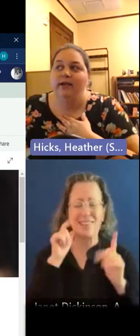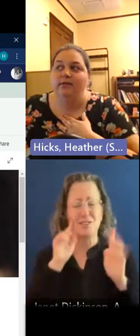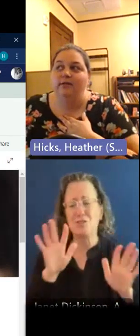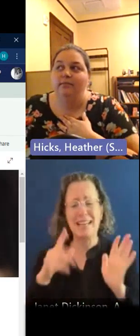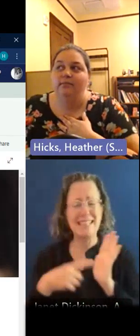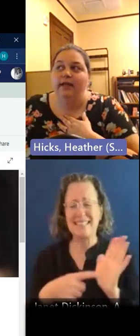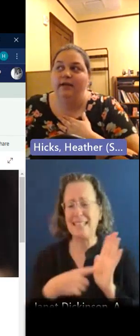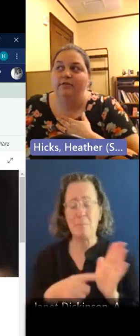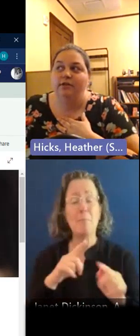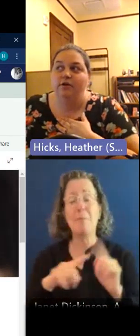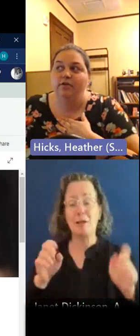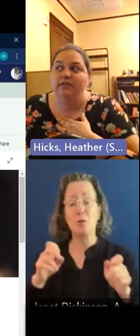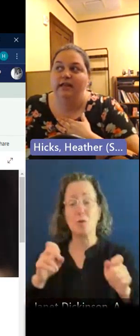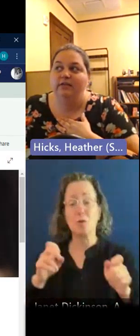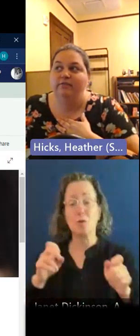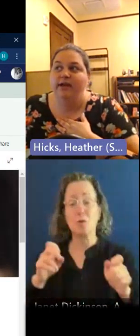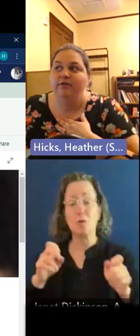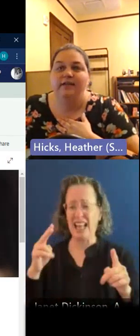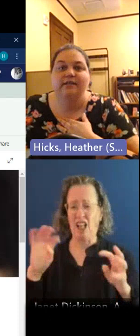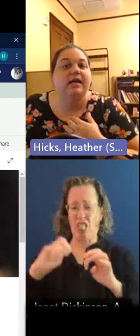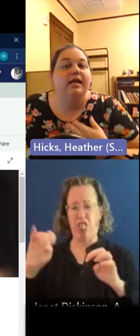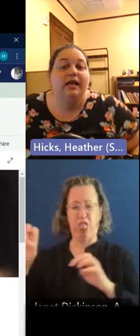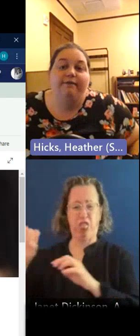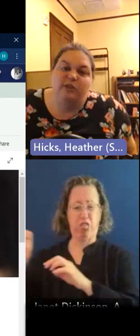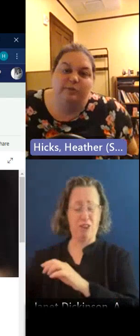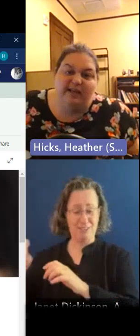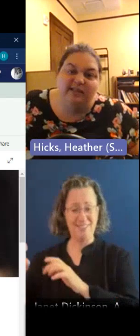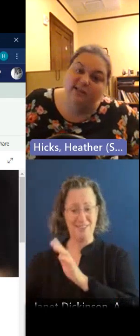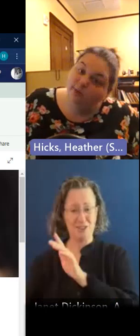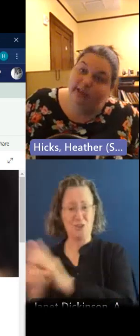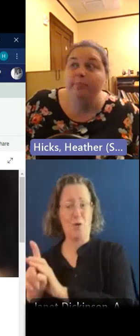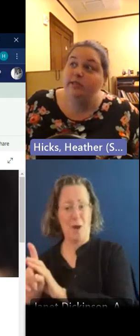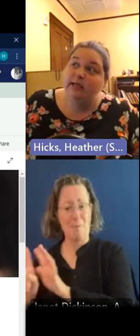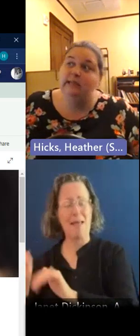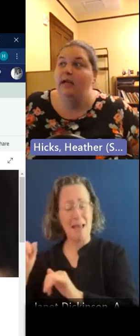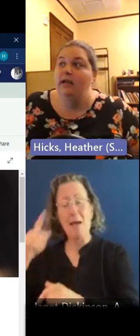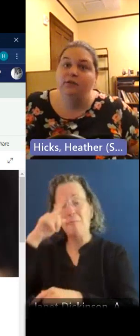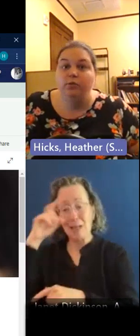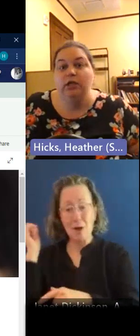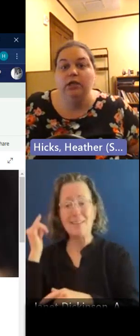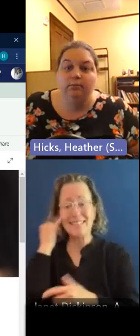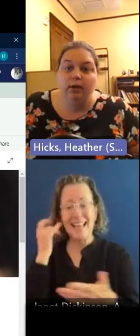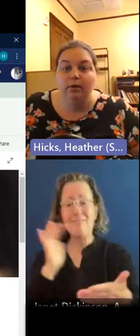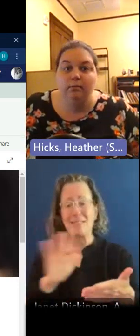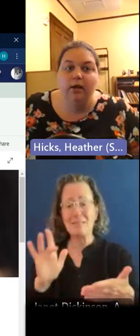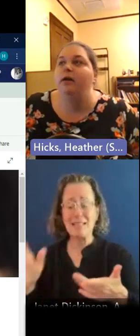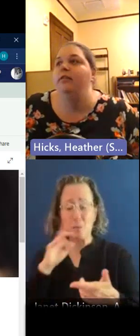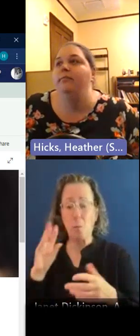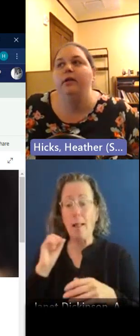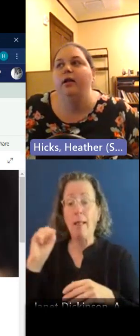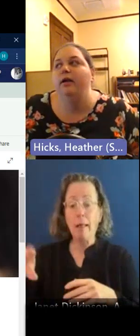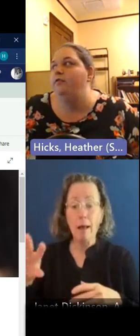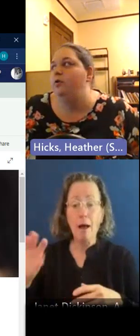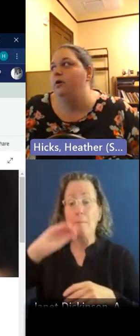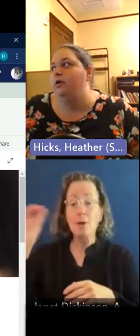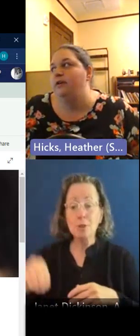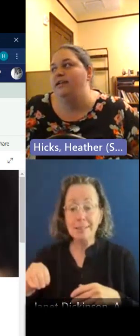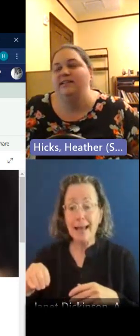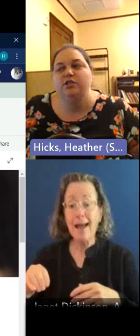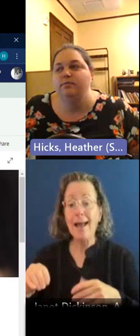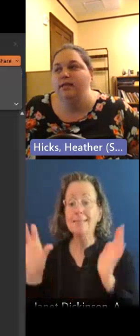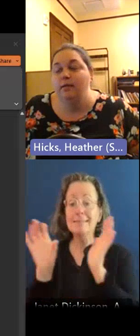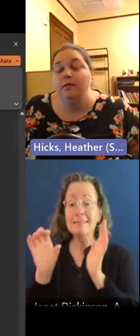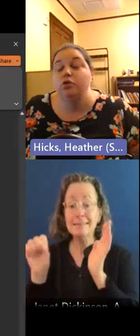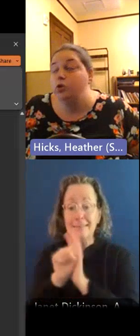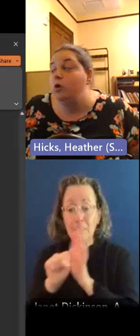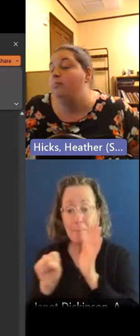like random letters and codes at the end of my address. If there's spaces, there'll be like % 20, blah, blah, blah in the middle of your address.